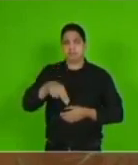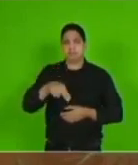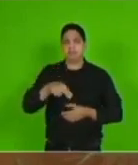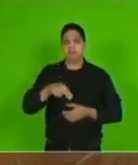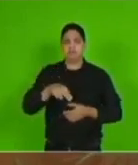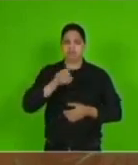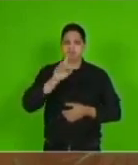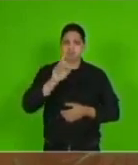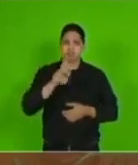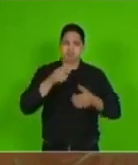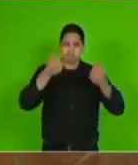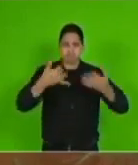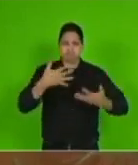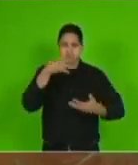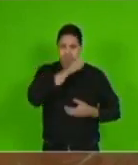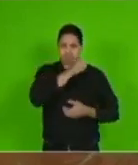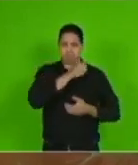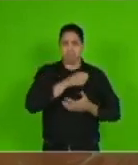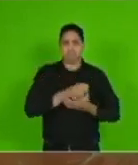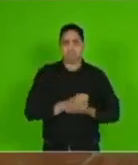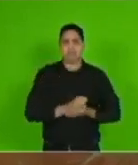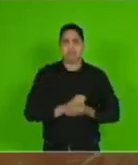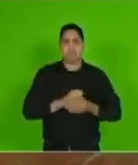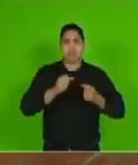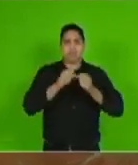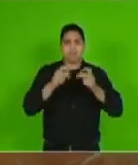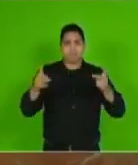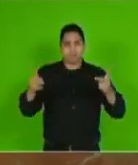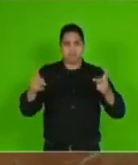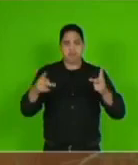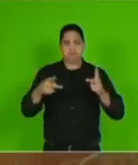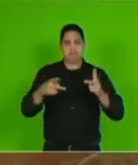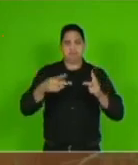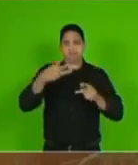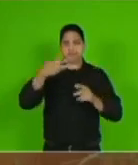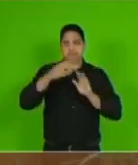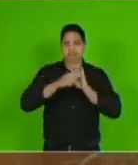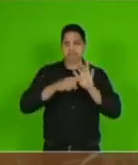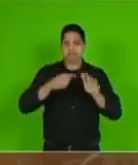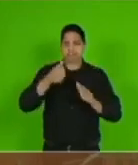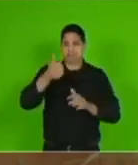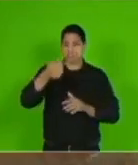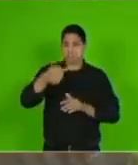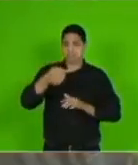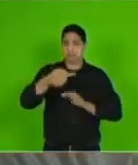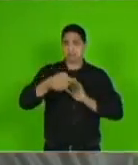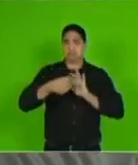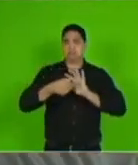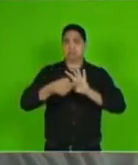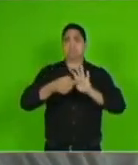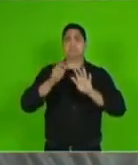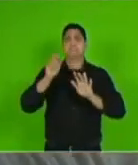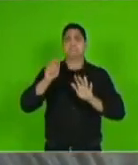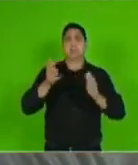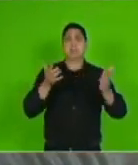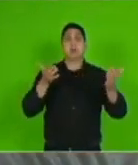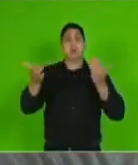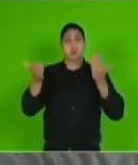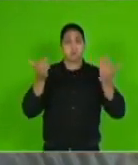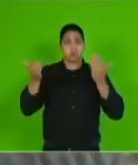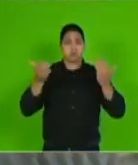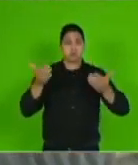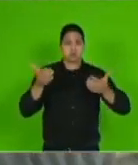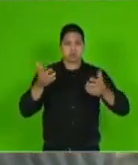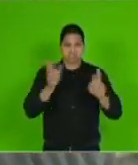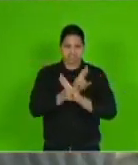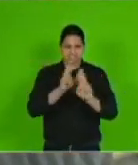Pastor Clinton, I have just a small comment for this part of Revelation 3:17. When they're making